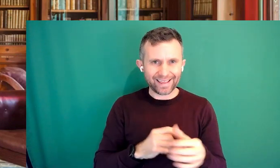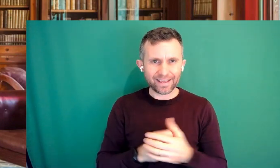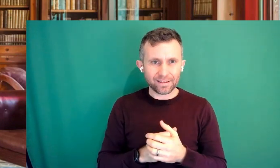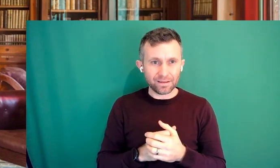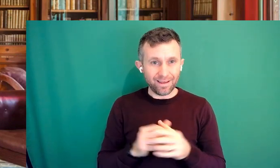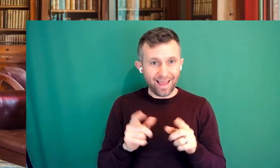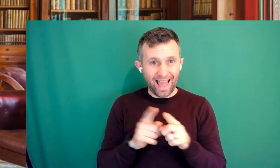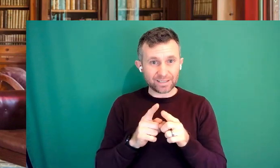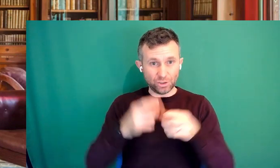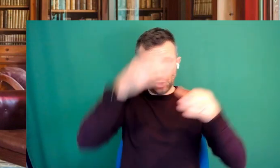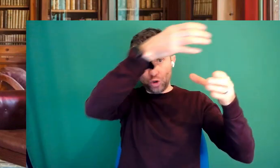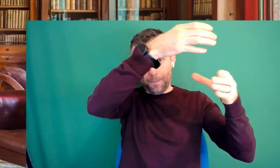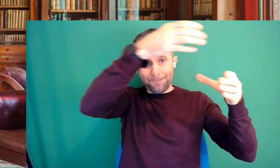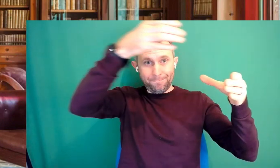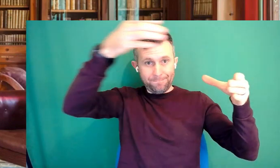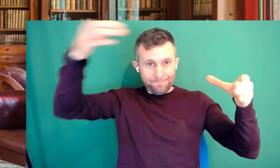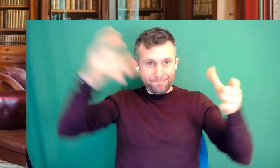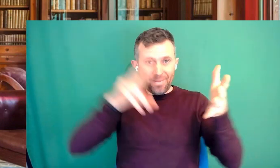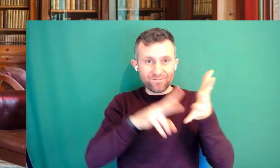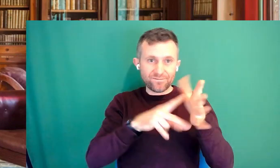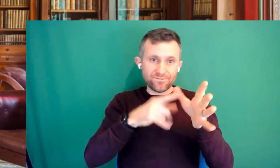can't quite find.